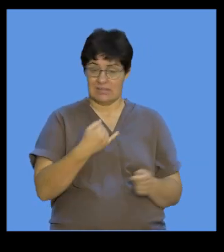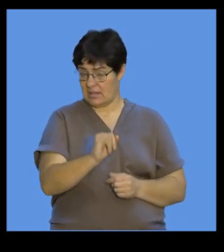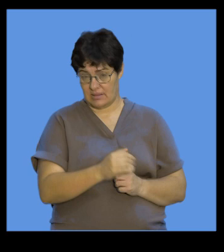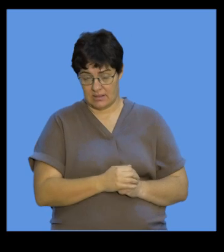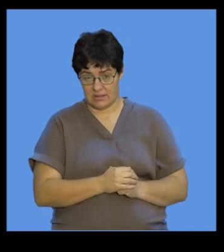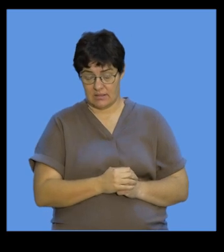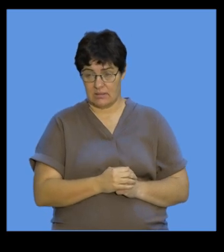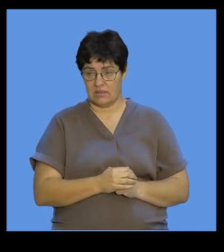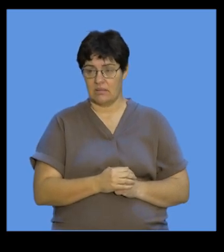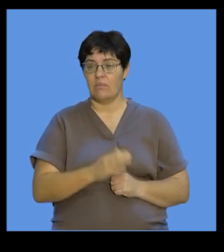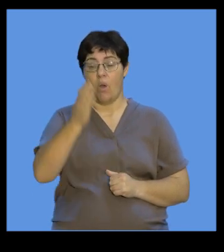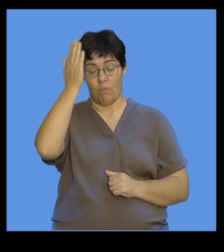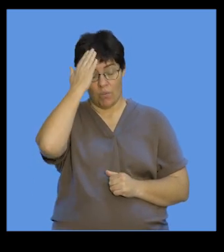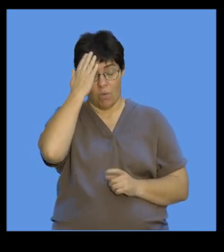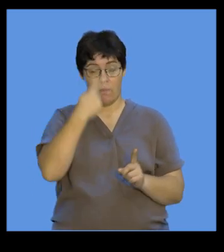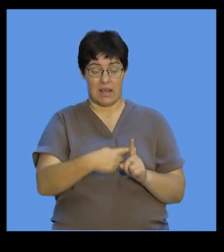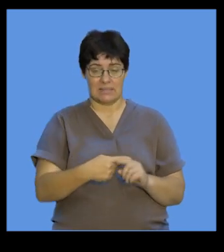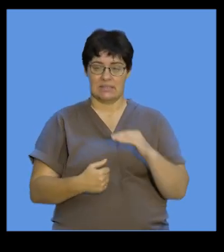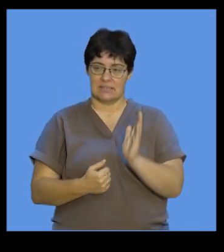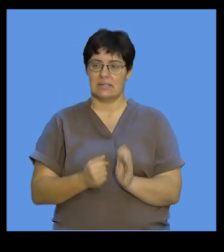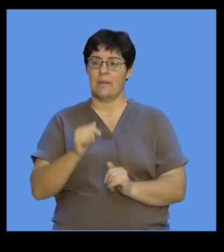And I know the mass of B,